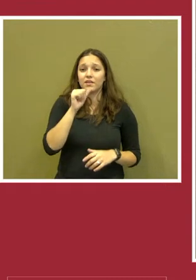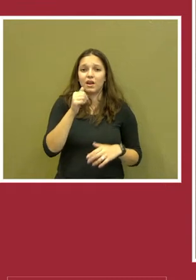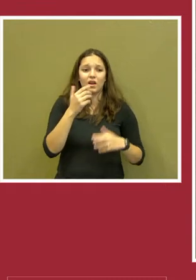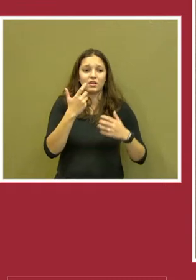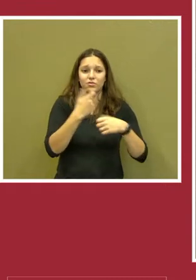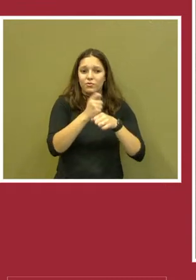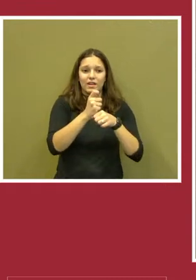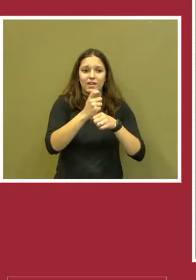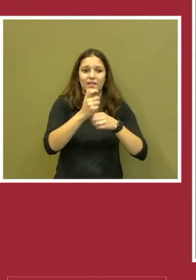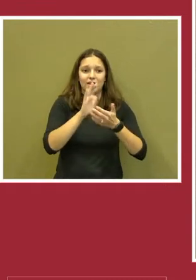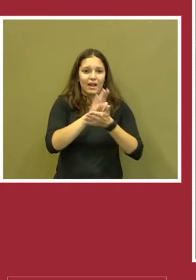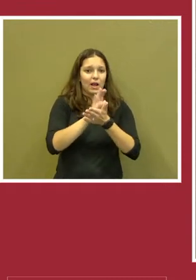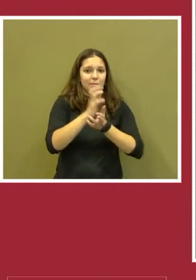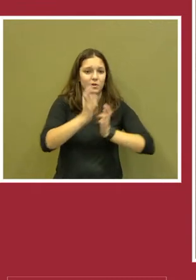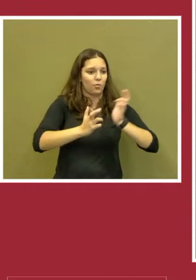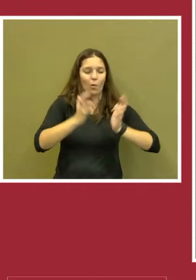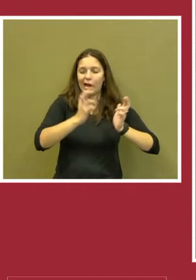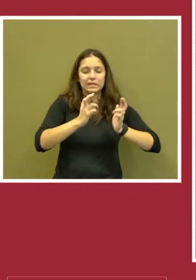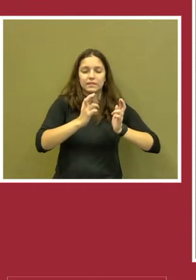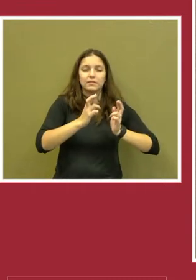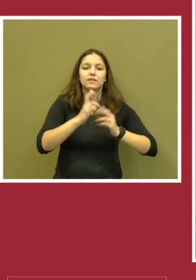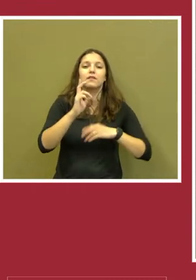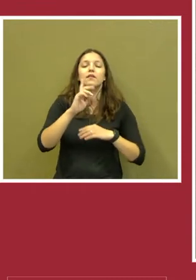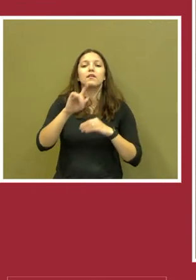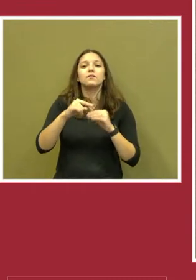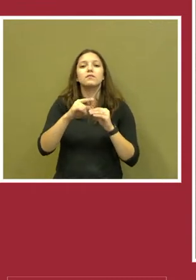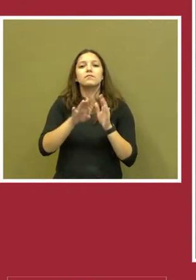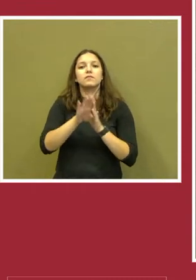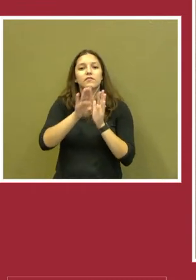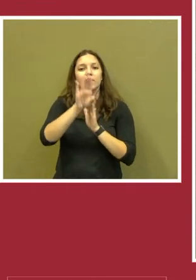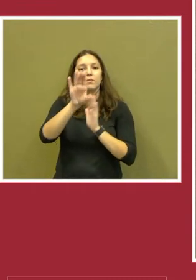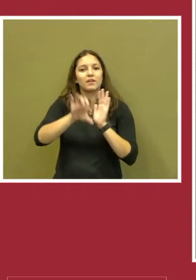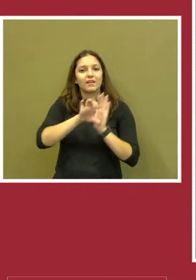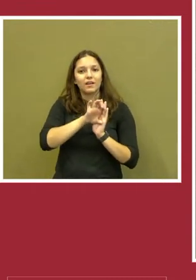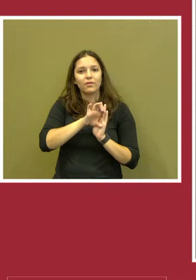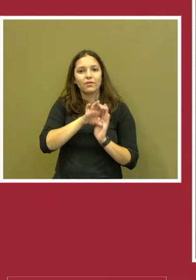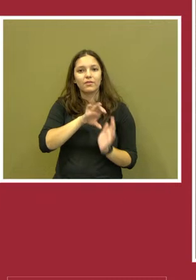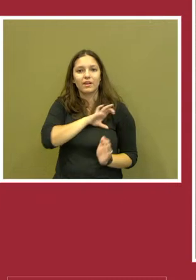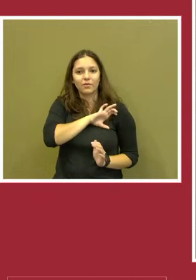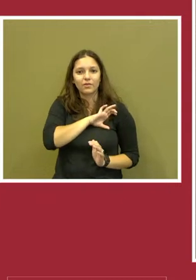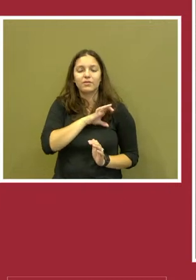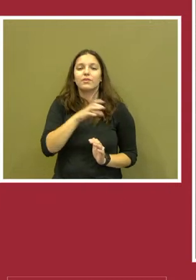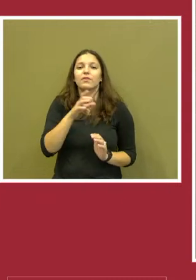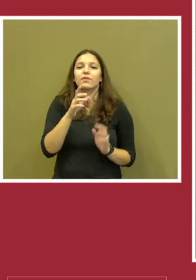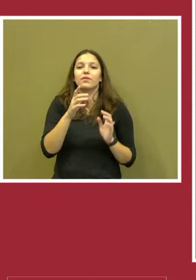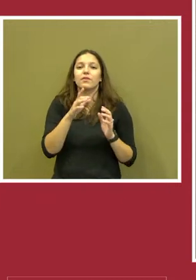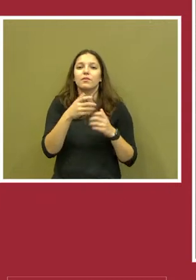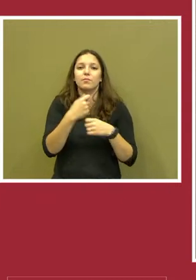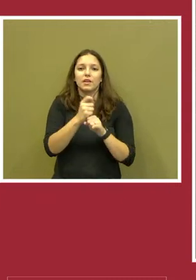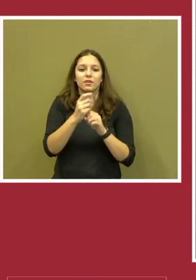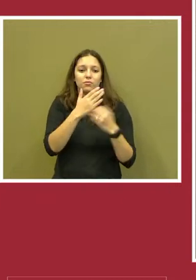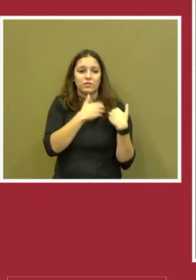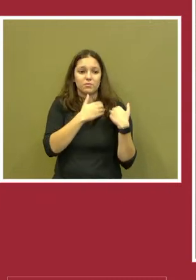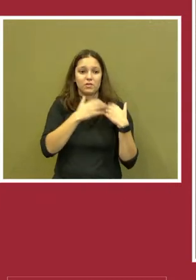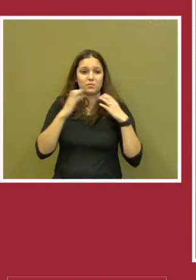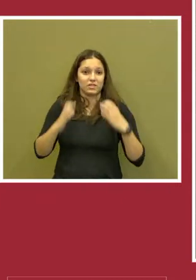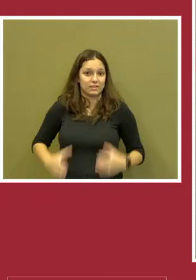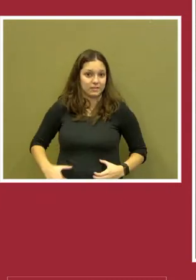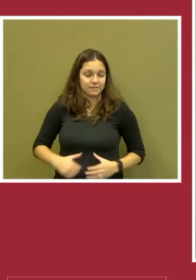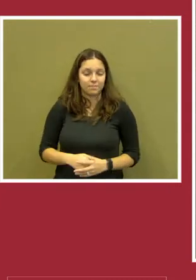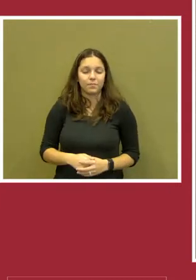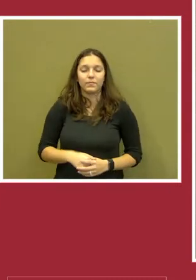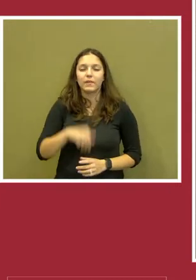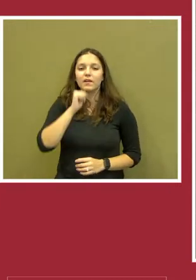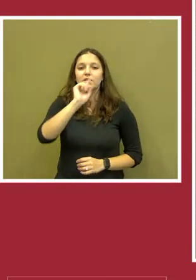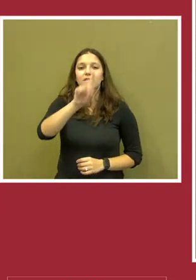robots. IB is about creating character and creating responsible citizens. And so